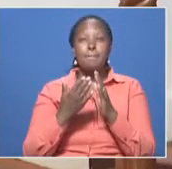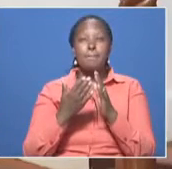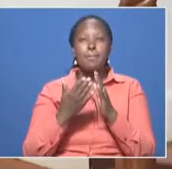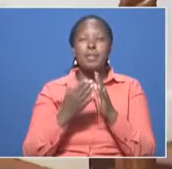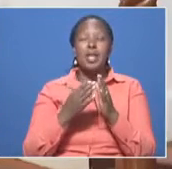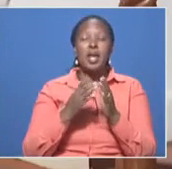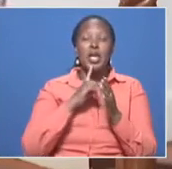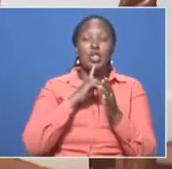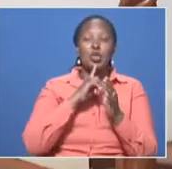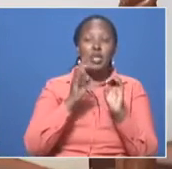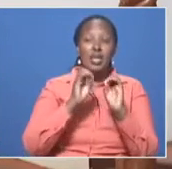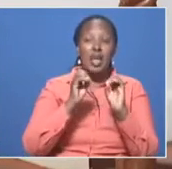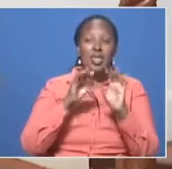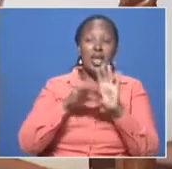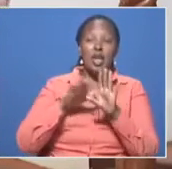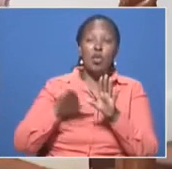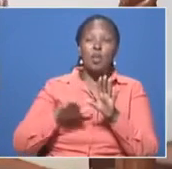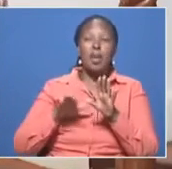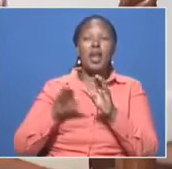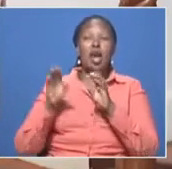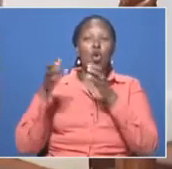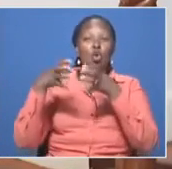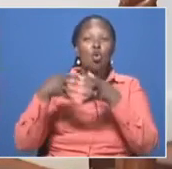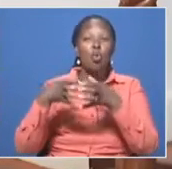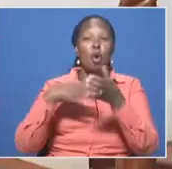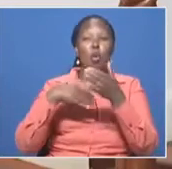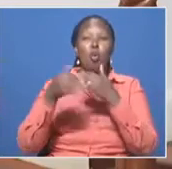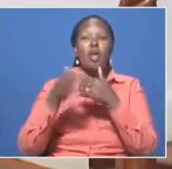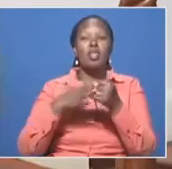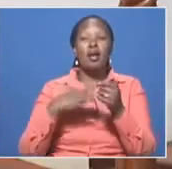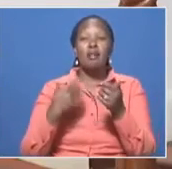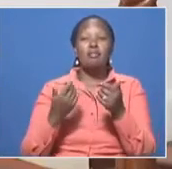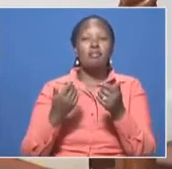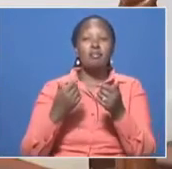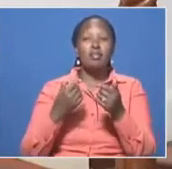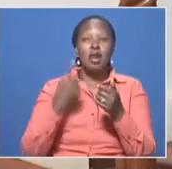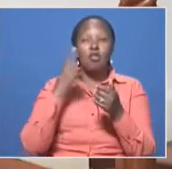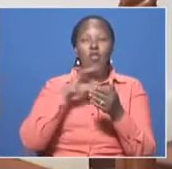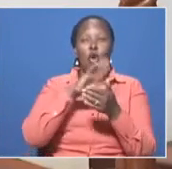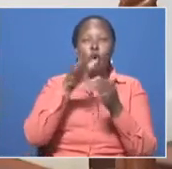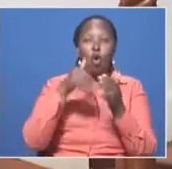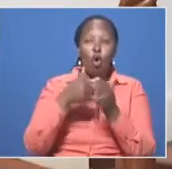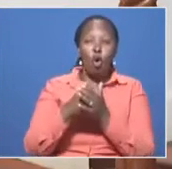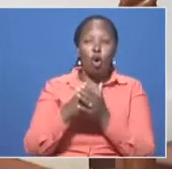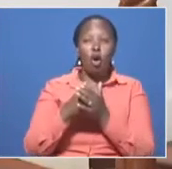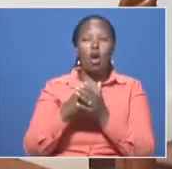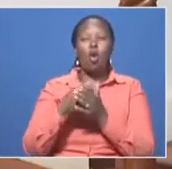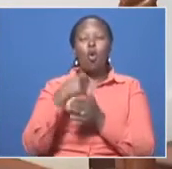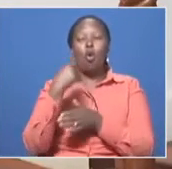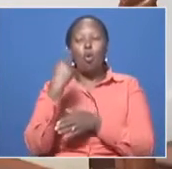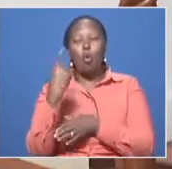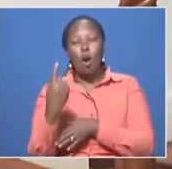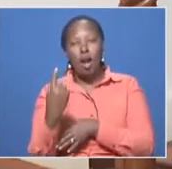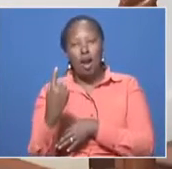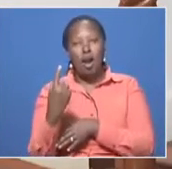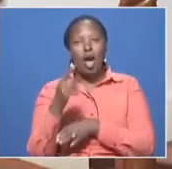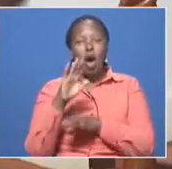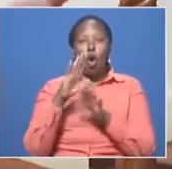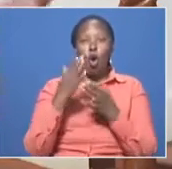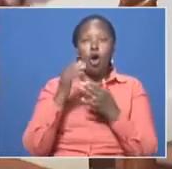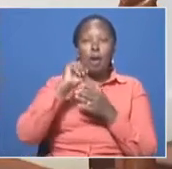uncertainty in the women's movement, whether it is one and whether it is for everyone or it's just for the